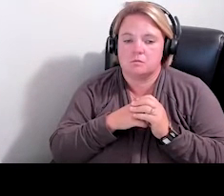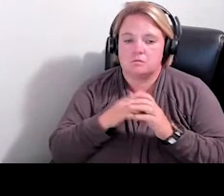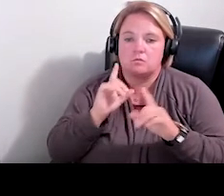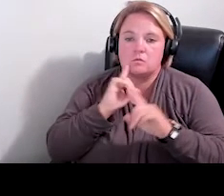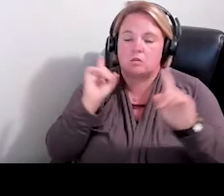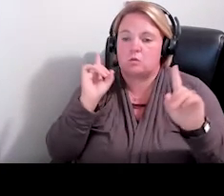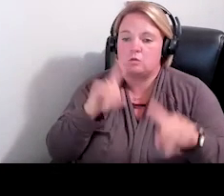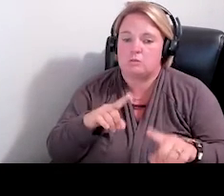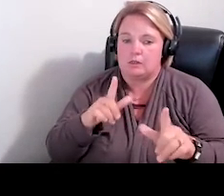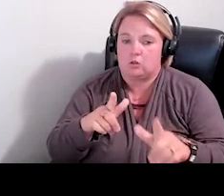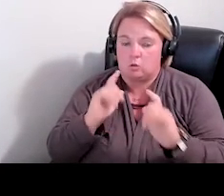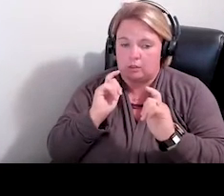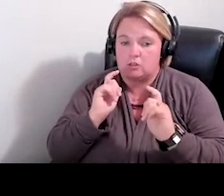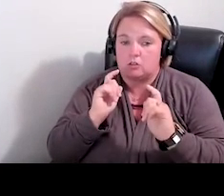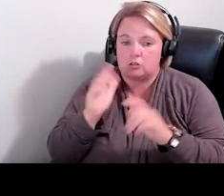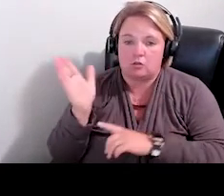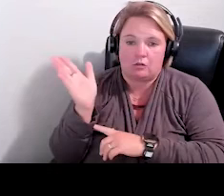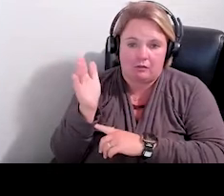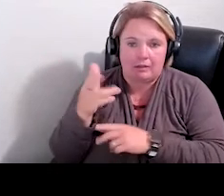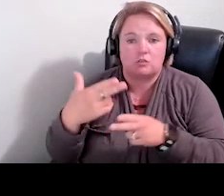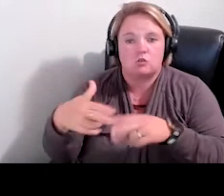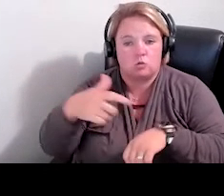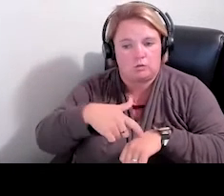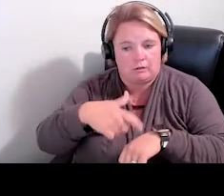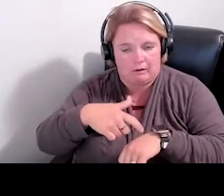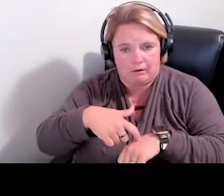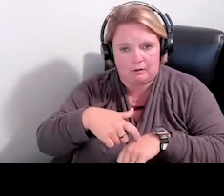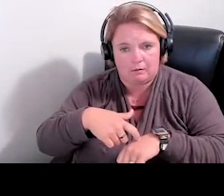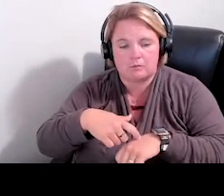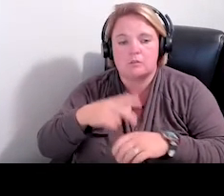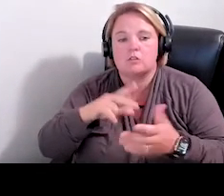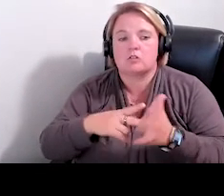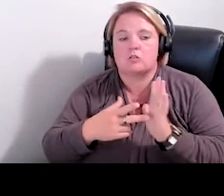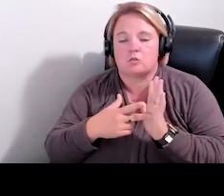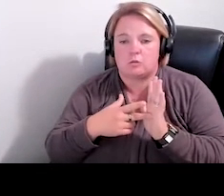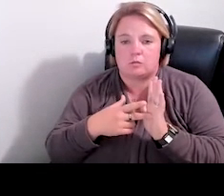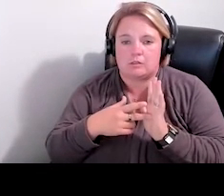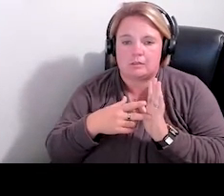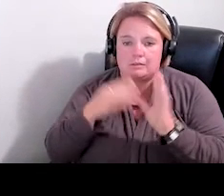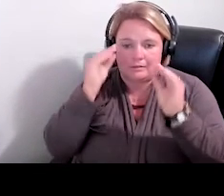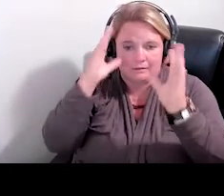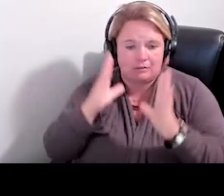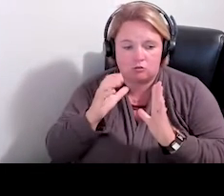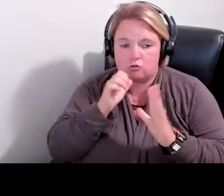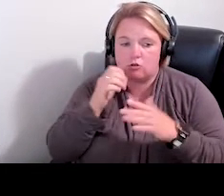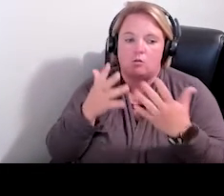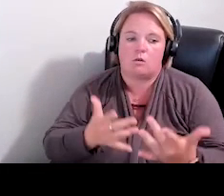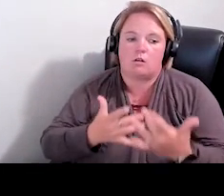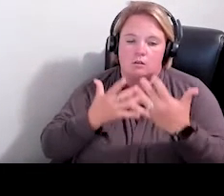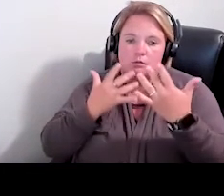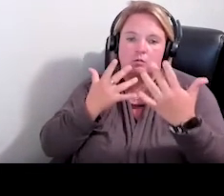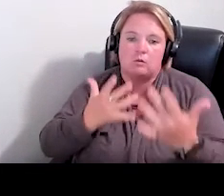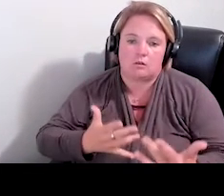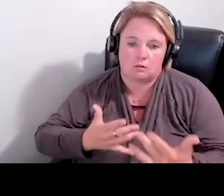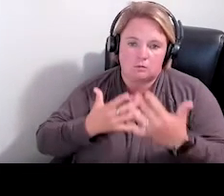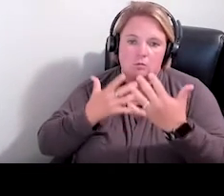respond quicker to flags in a short amount of time, so instructors that aren't waiting so long for responses. And as I mentioned